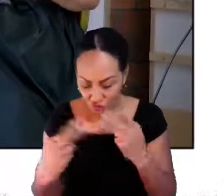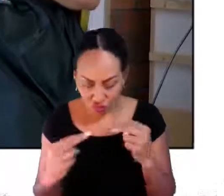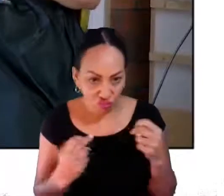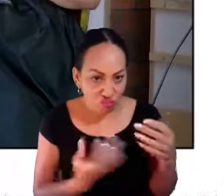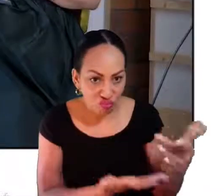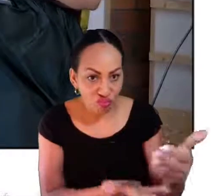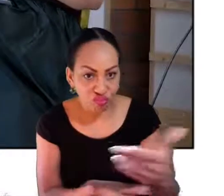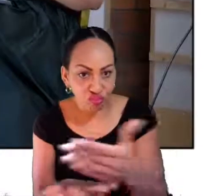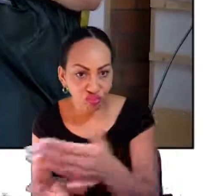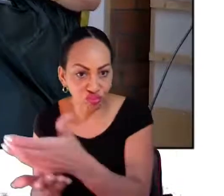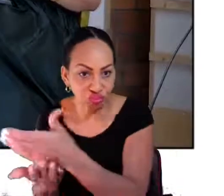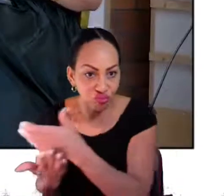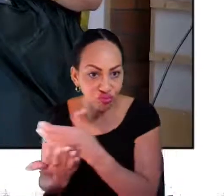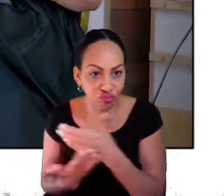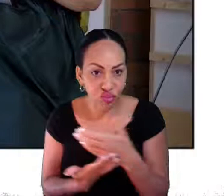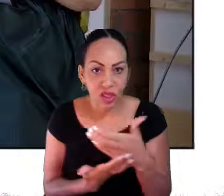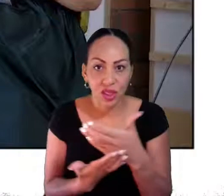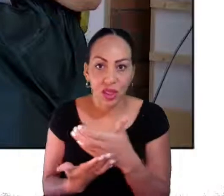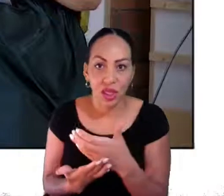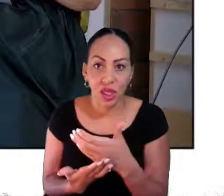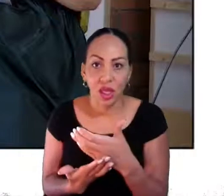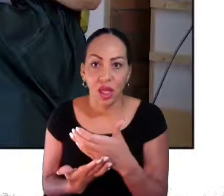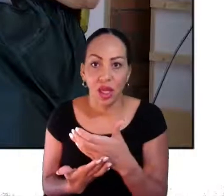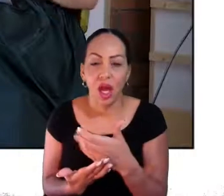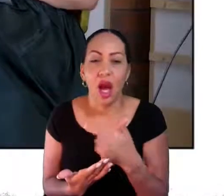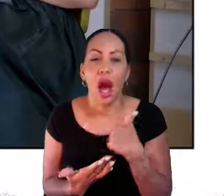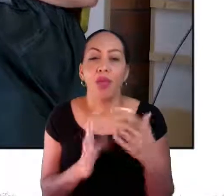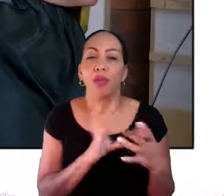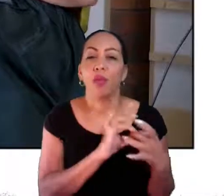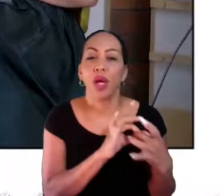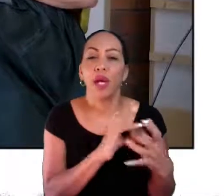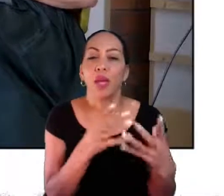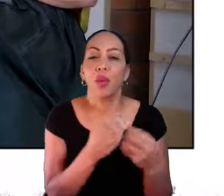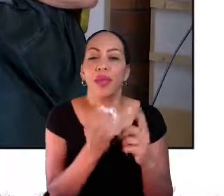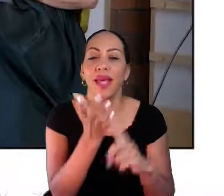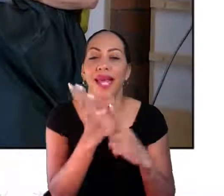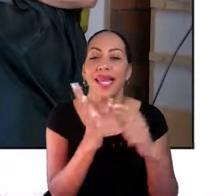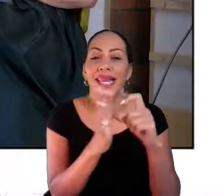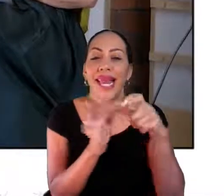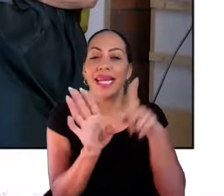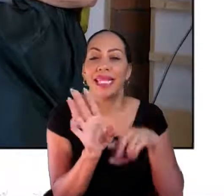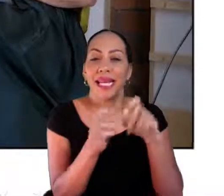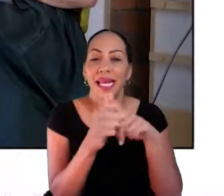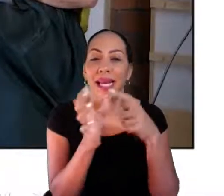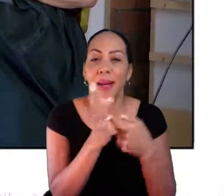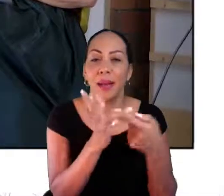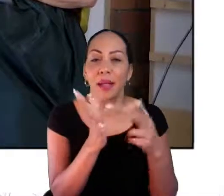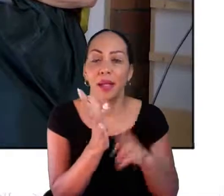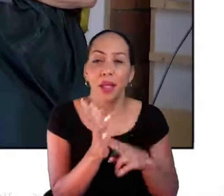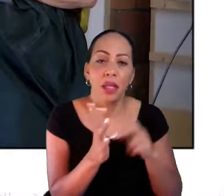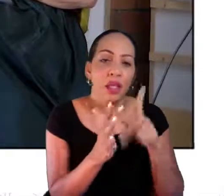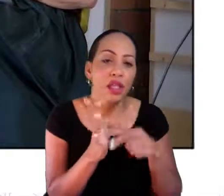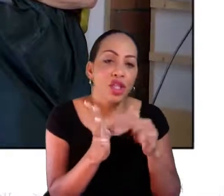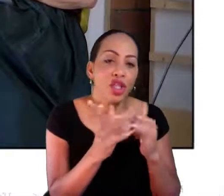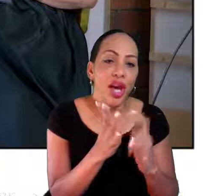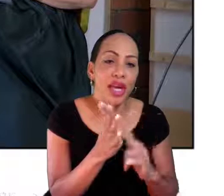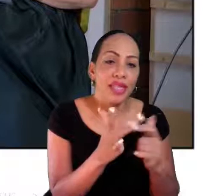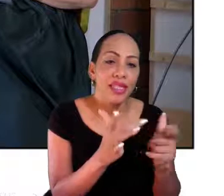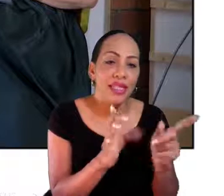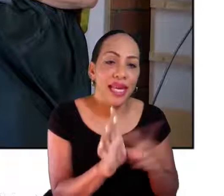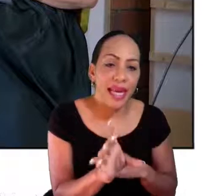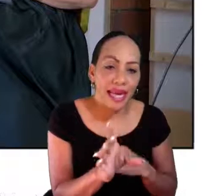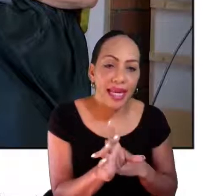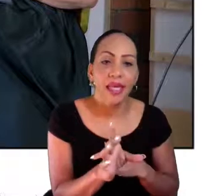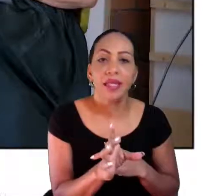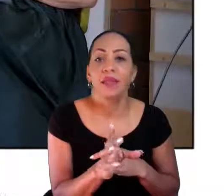some really great work with Layla Barron, the head of data at Watershed, and Jazlyn Pinckey, who was the inclusion producer on Swapton, and